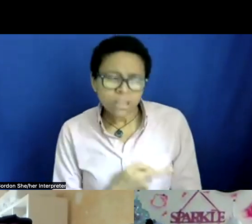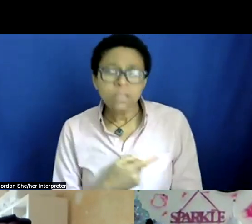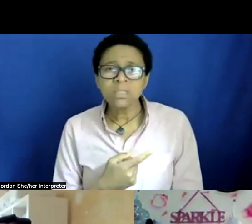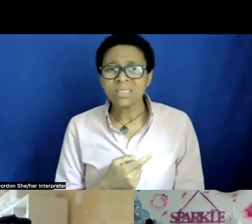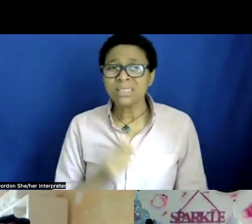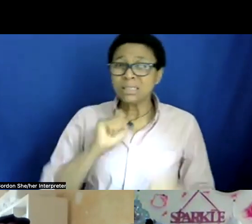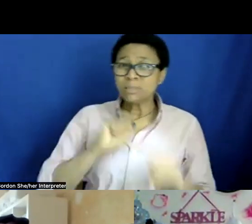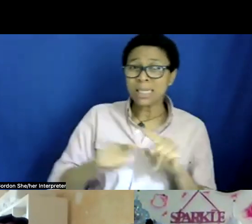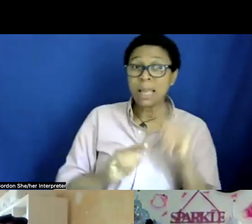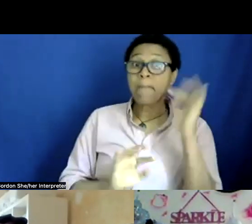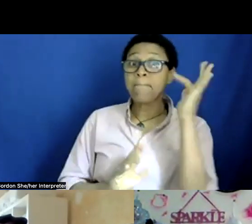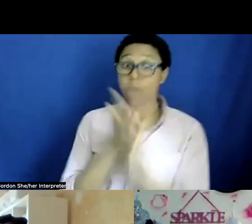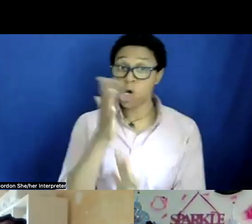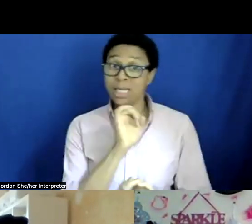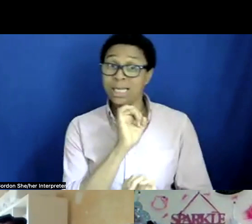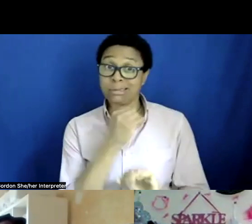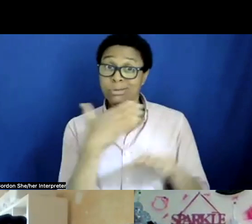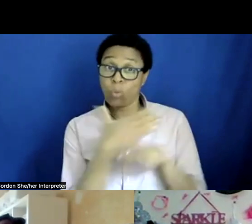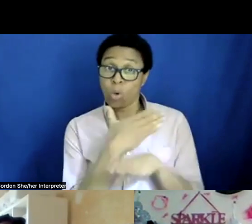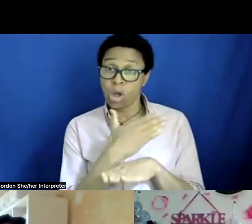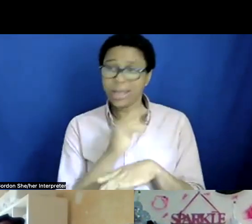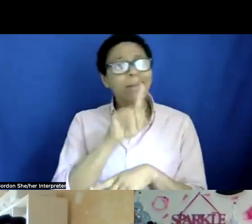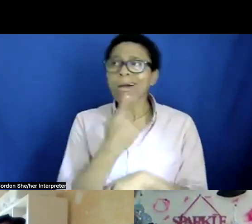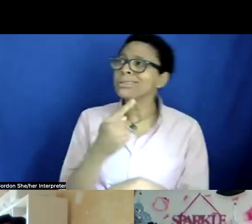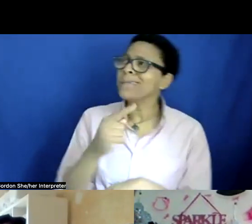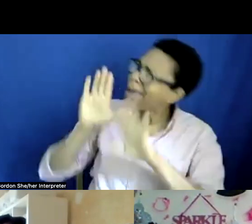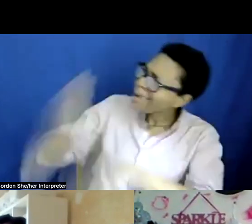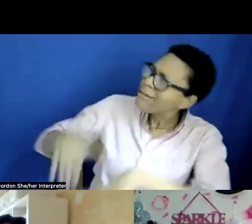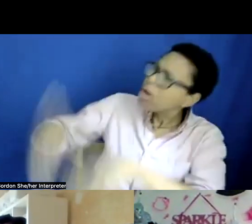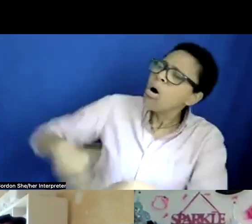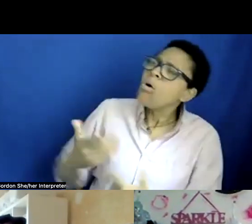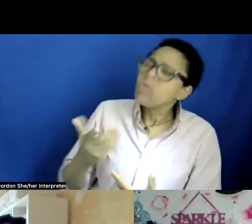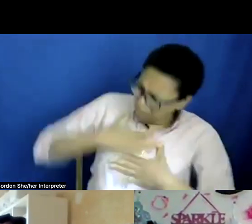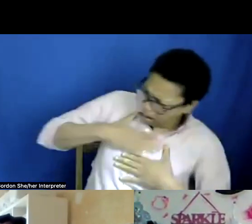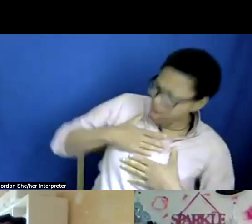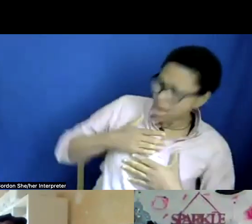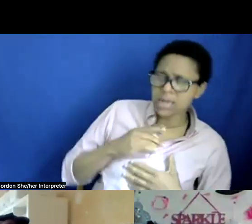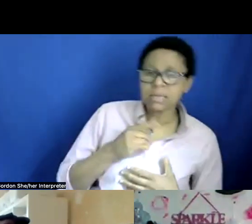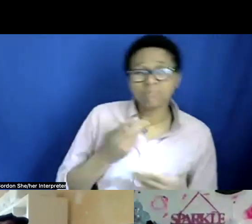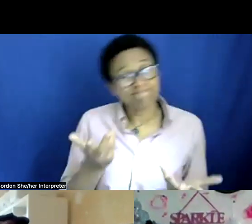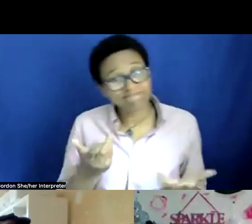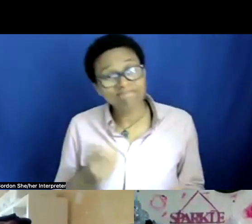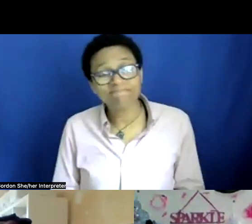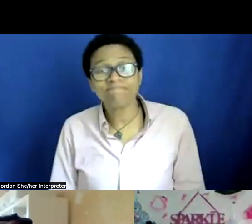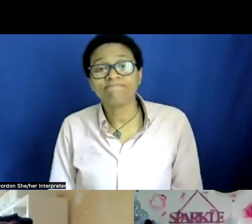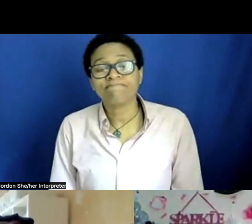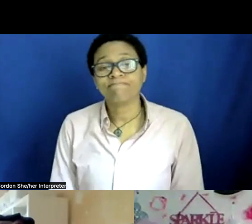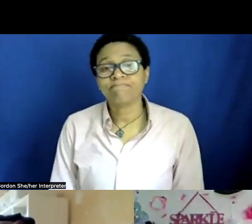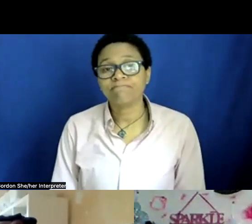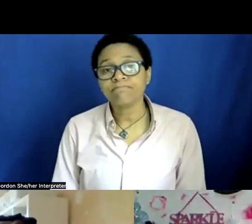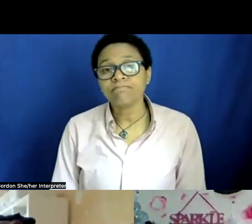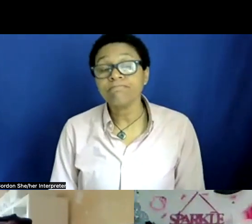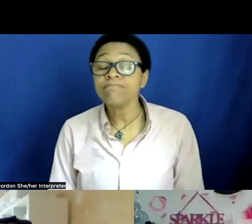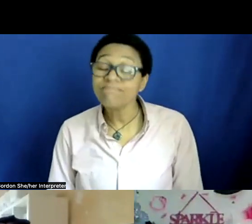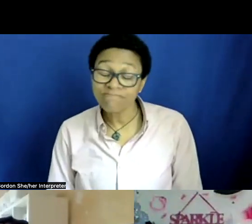even say yes, no, leave it alone. That bothers me. Yeah, and you're absolutely right. It's